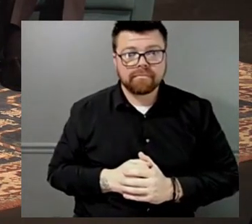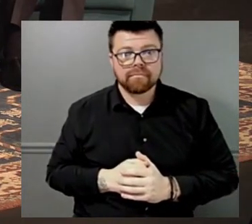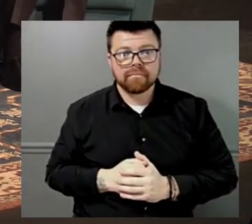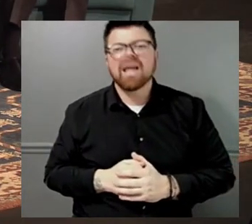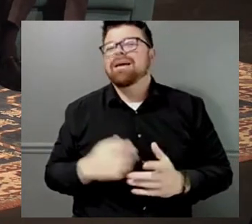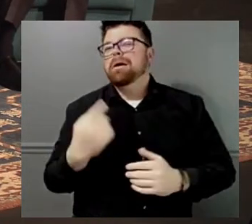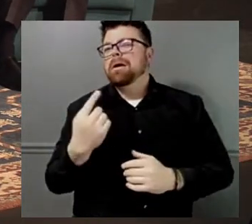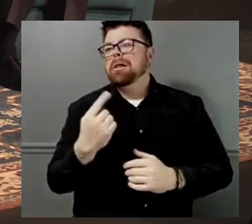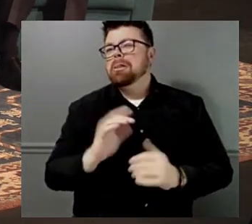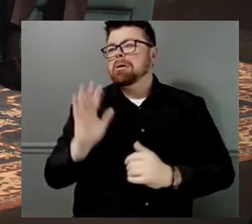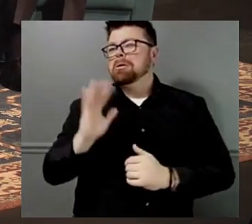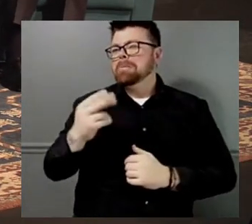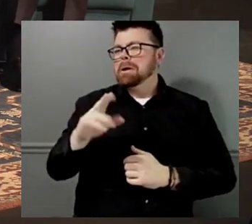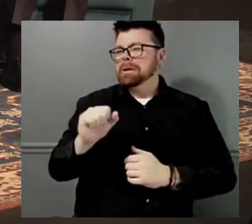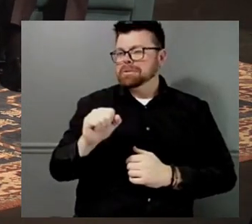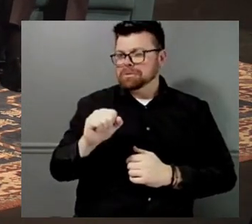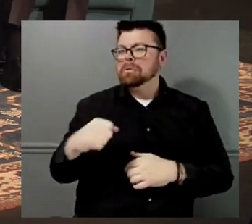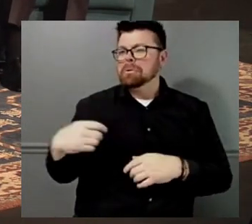was in high